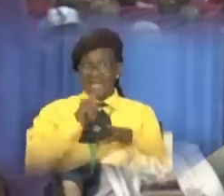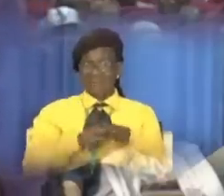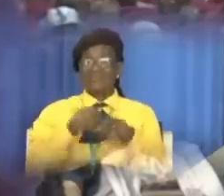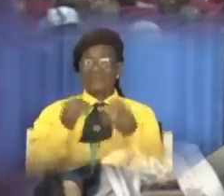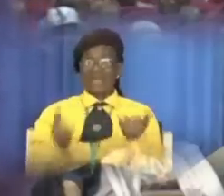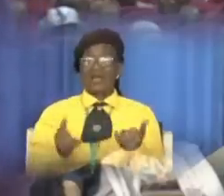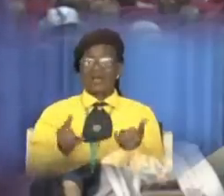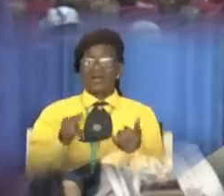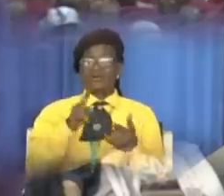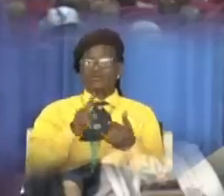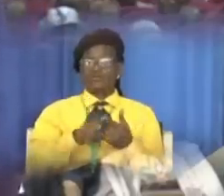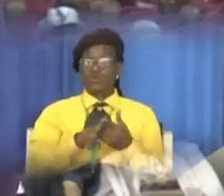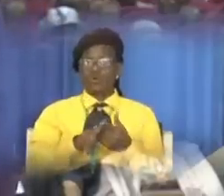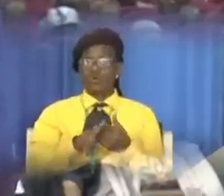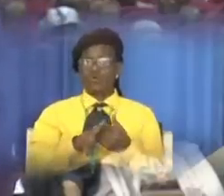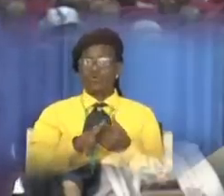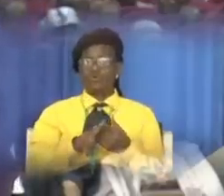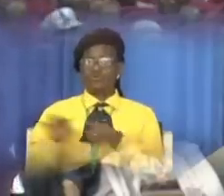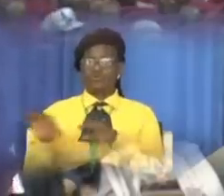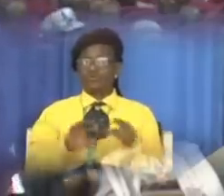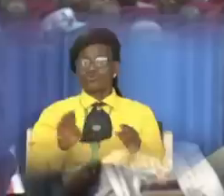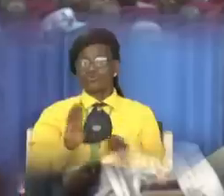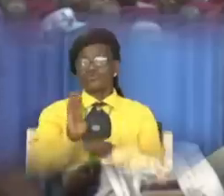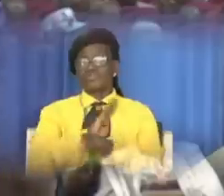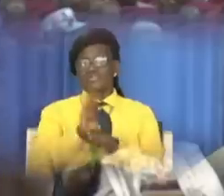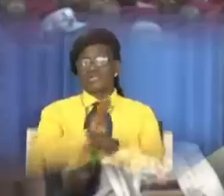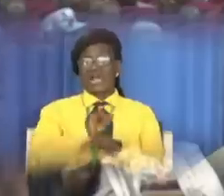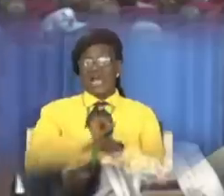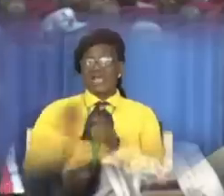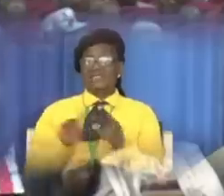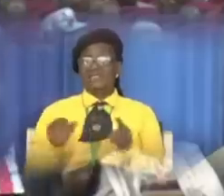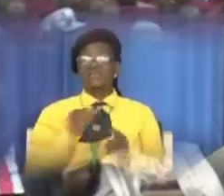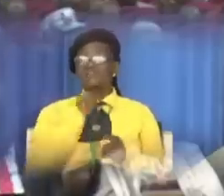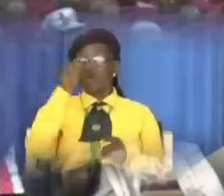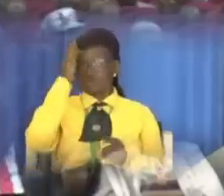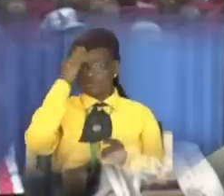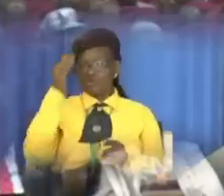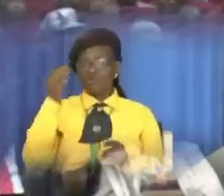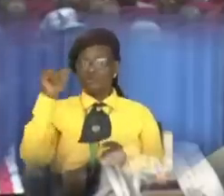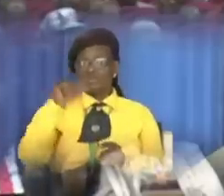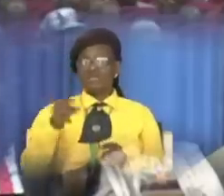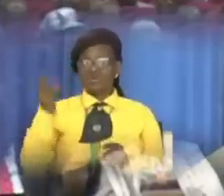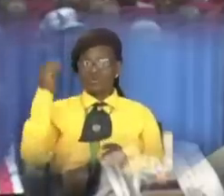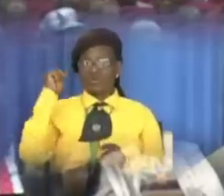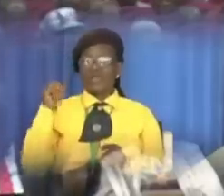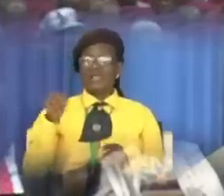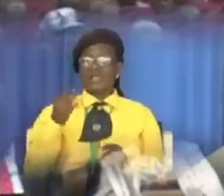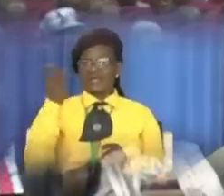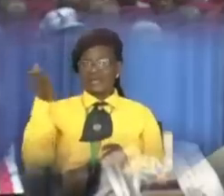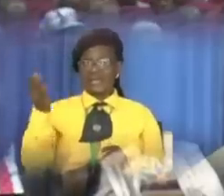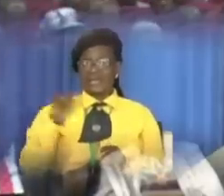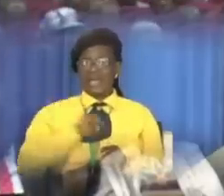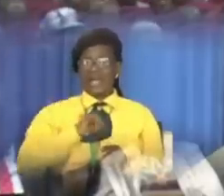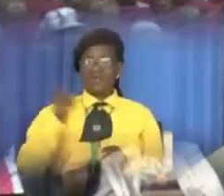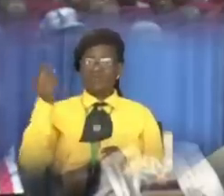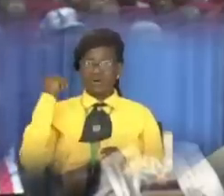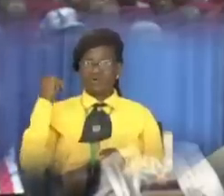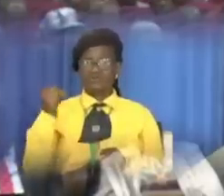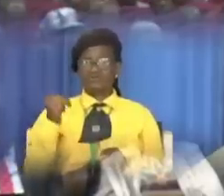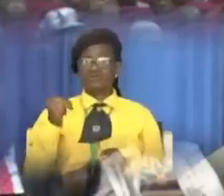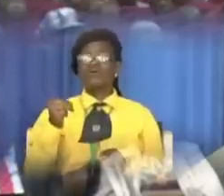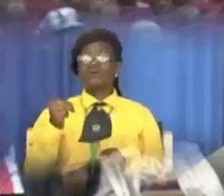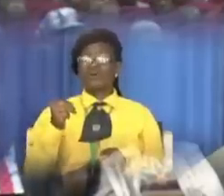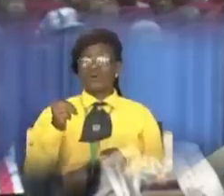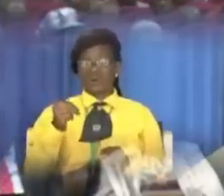I didn't know they were there. I was having fun in the Holy Spirit. I know you ask the